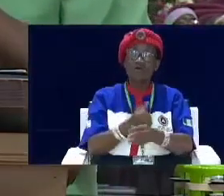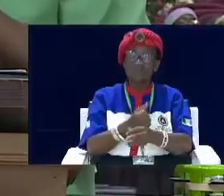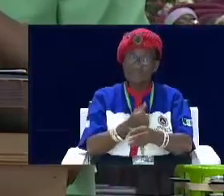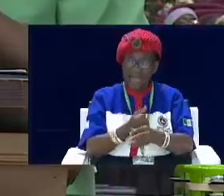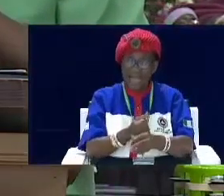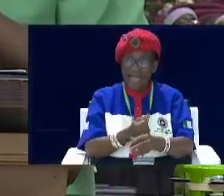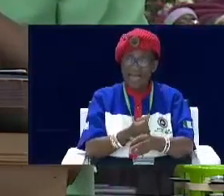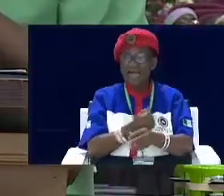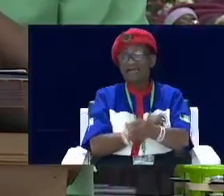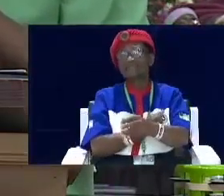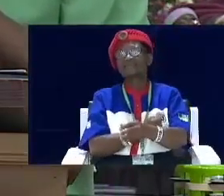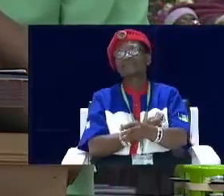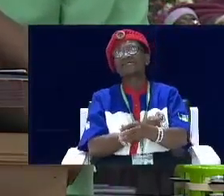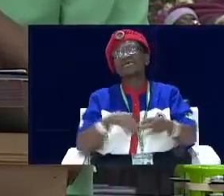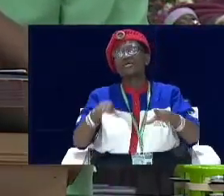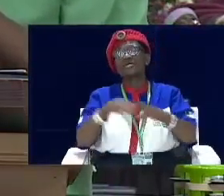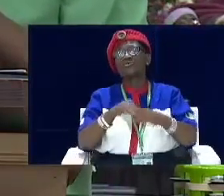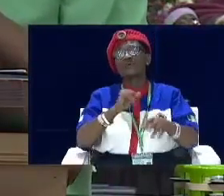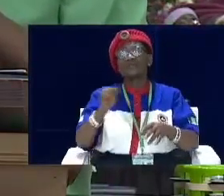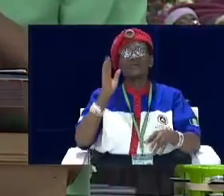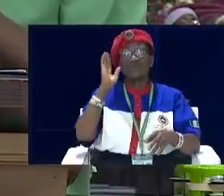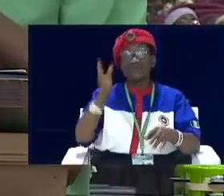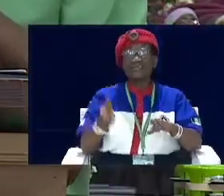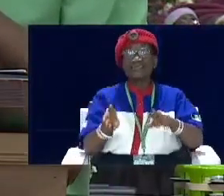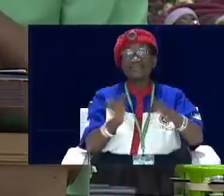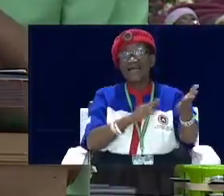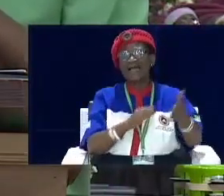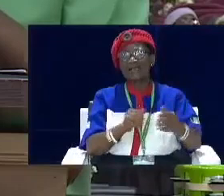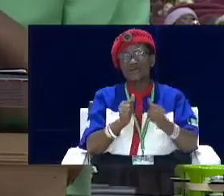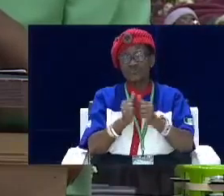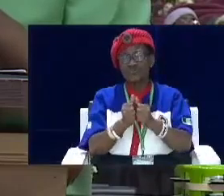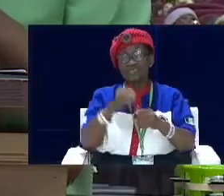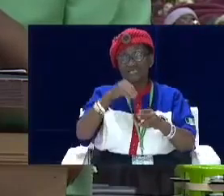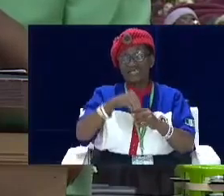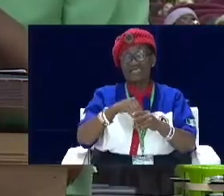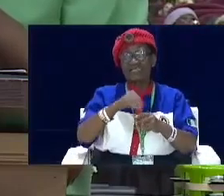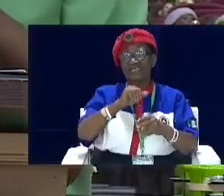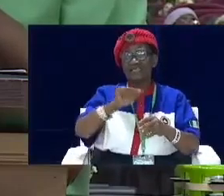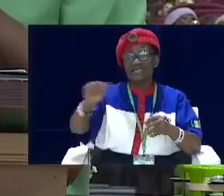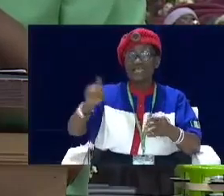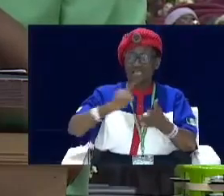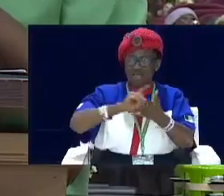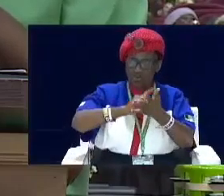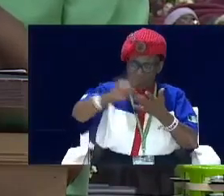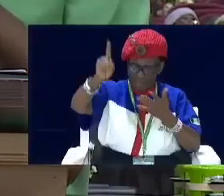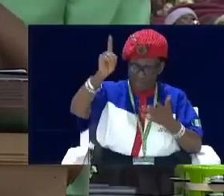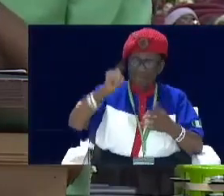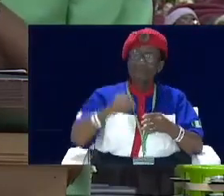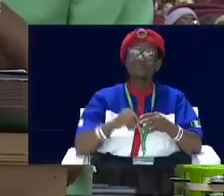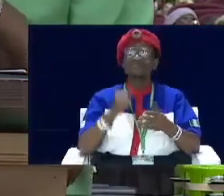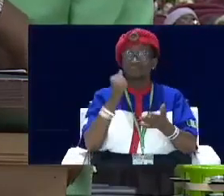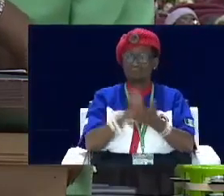Iyakiya to wa je po lo nde na pe ko mo un roko fe yo ku laarin ose kan.